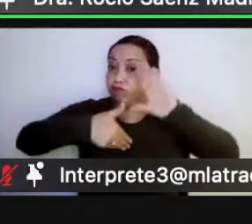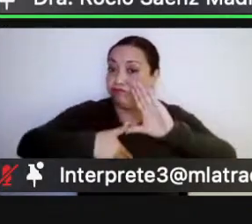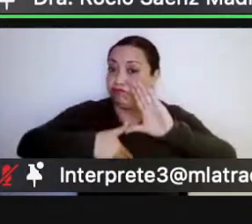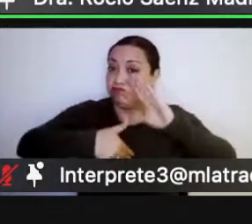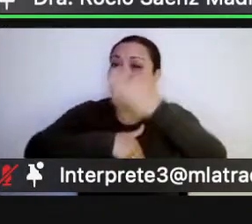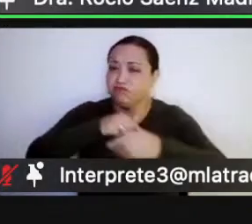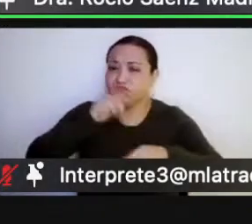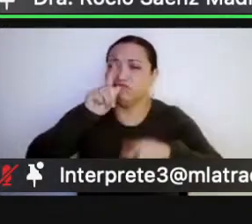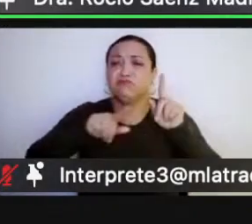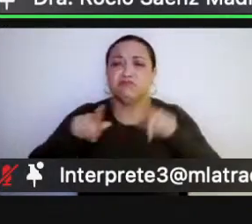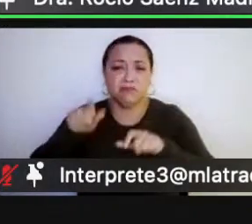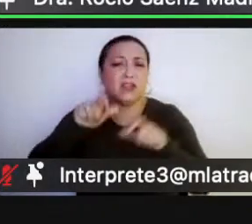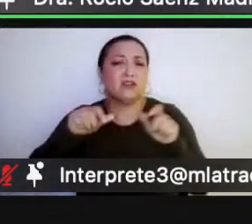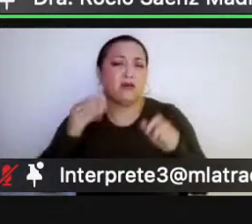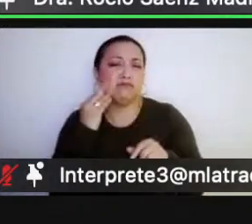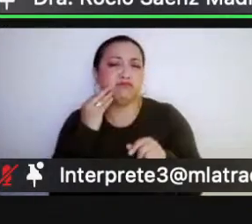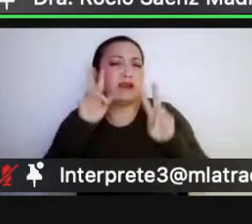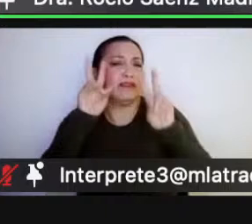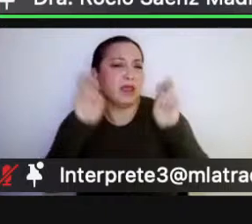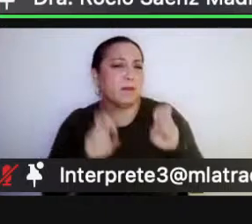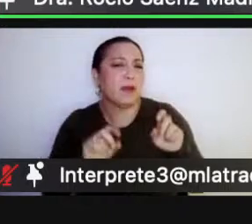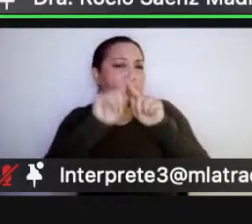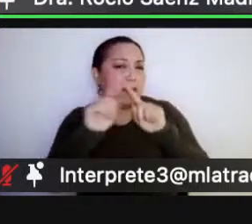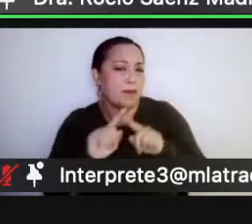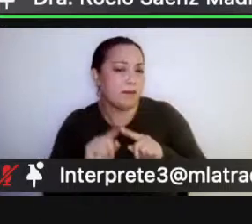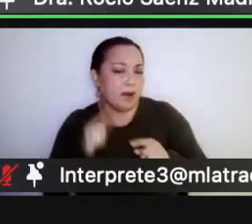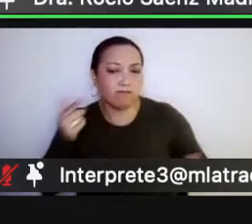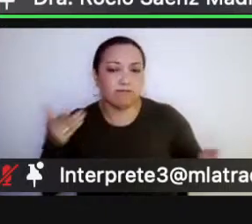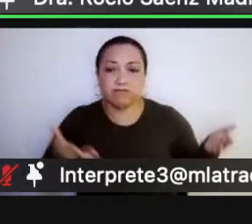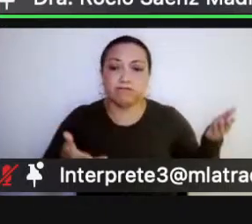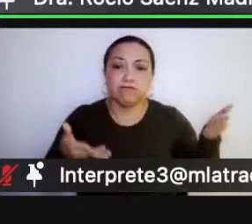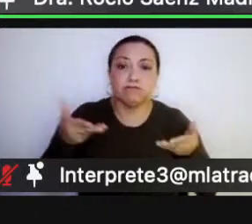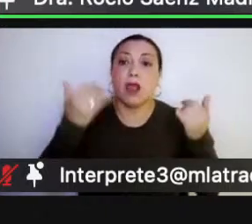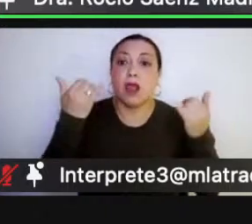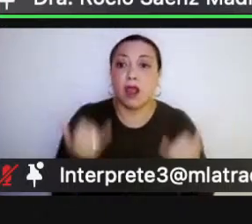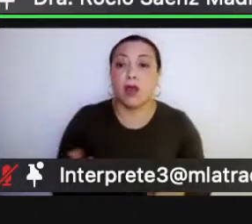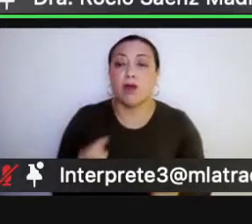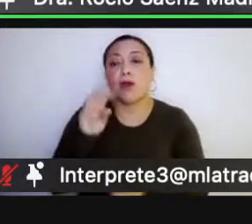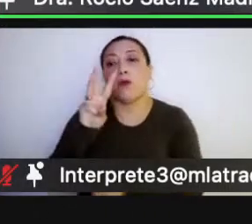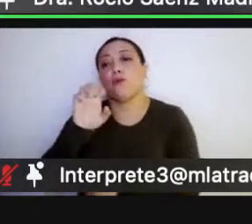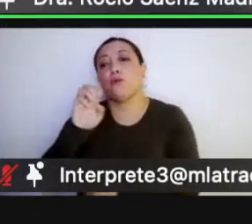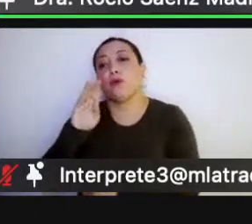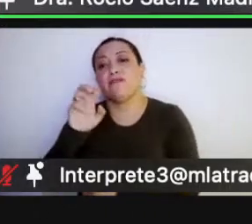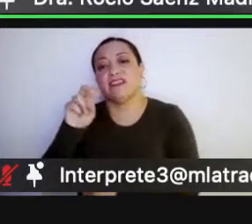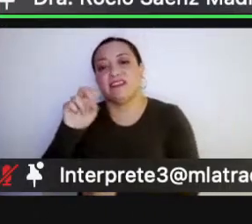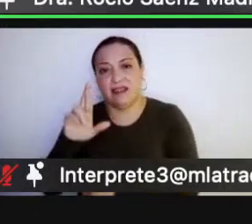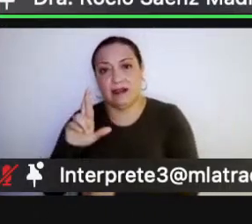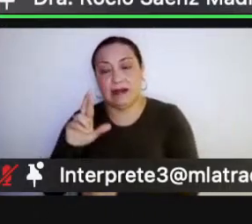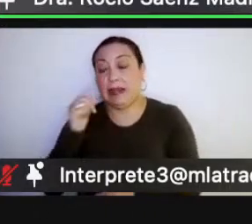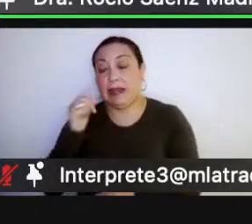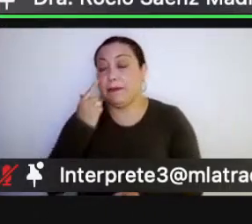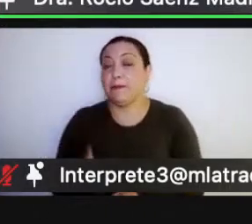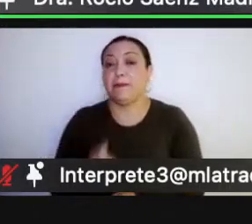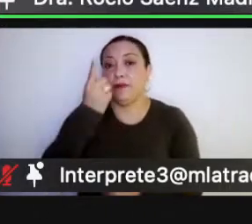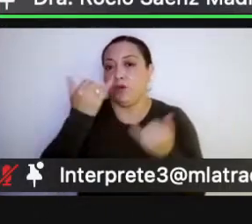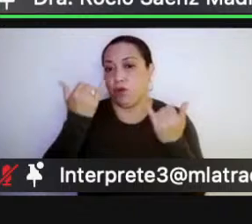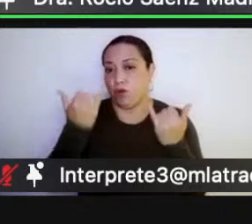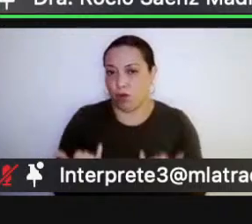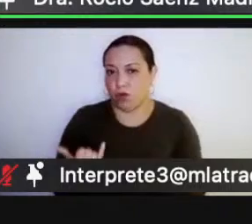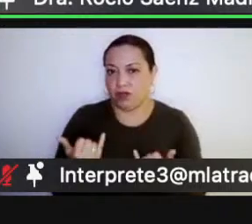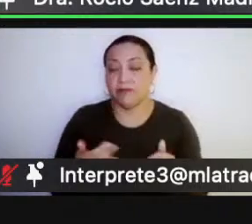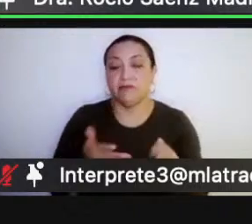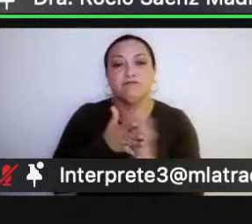national level with experts in different themes, and this type of webinar, the first one we're